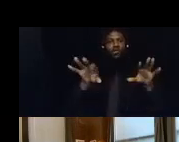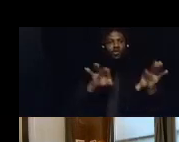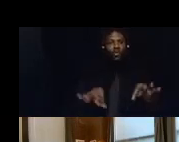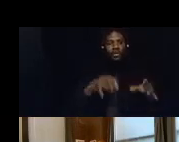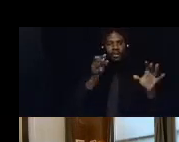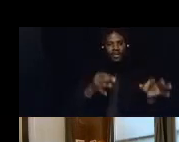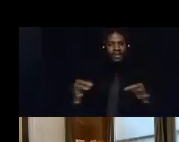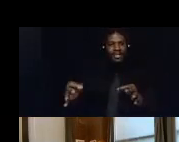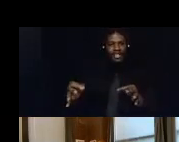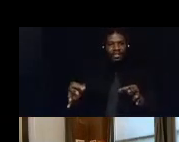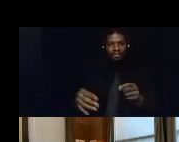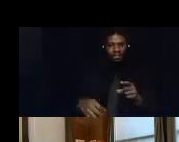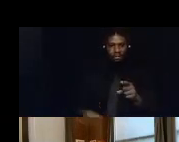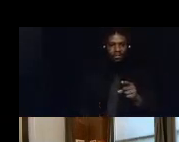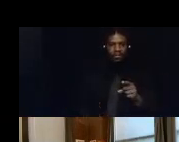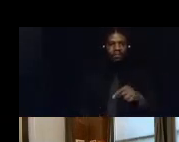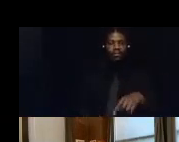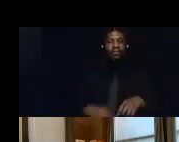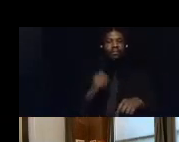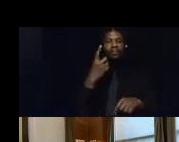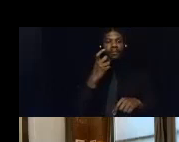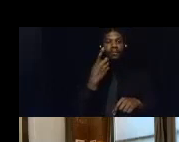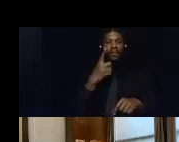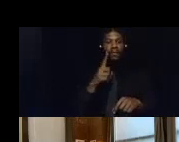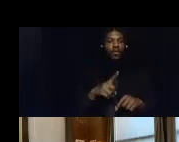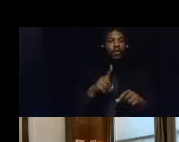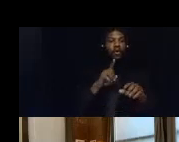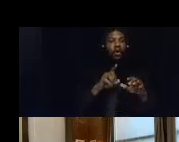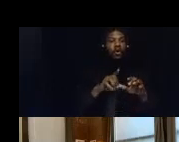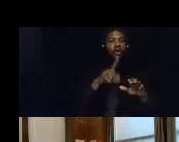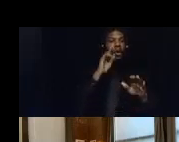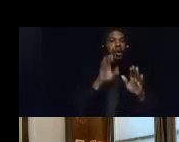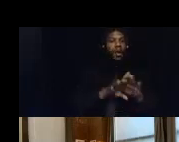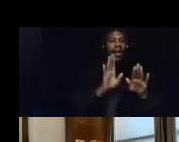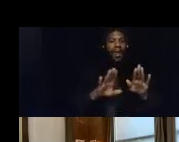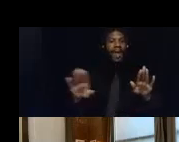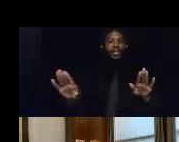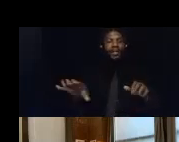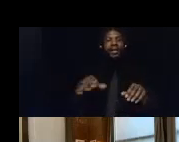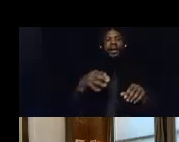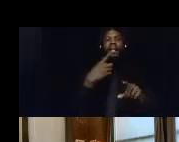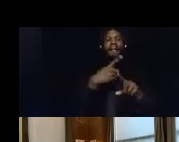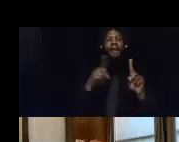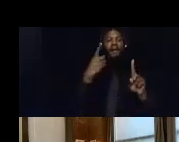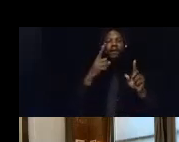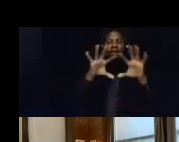made, not only for the collage, but for the entire room, the entire